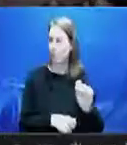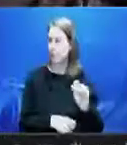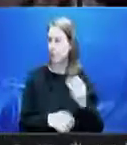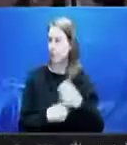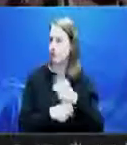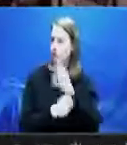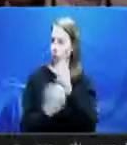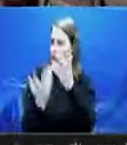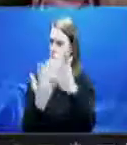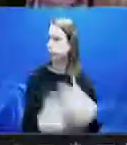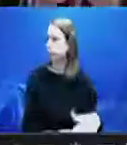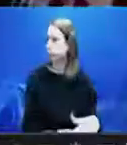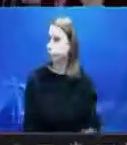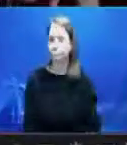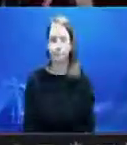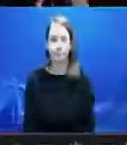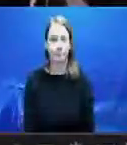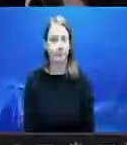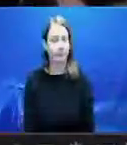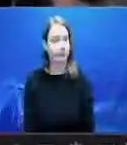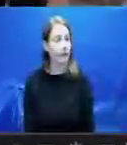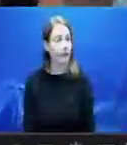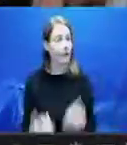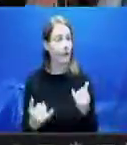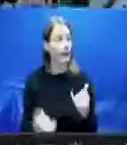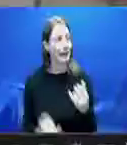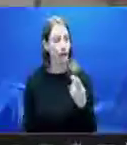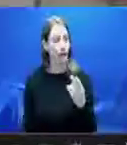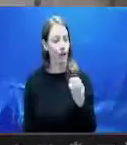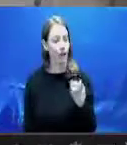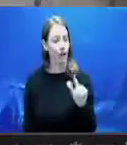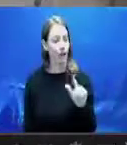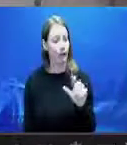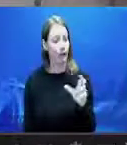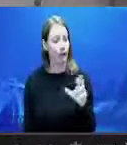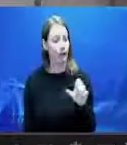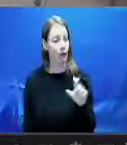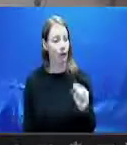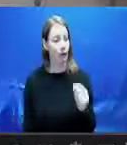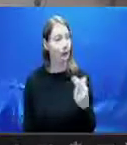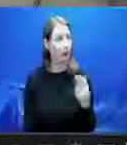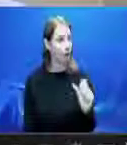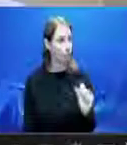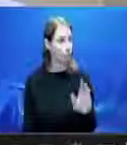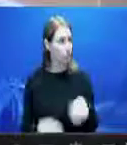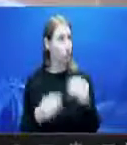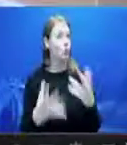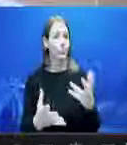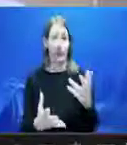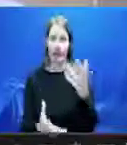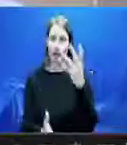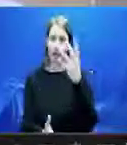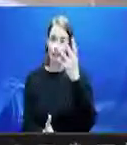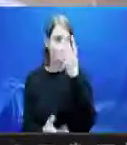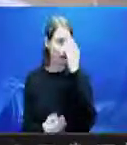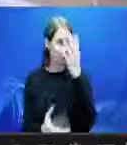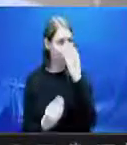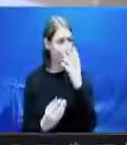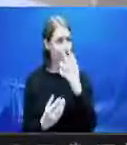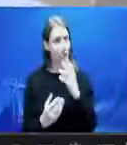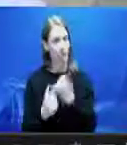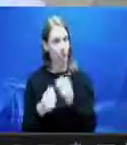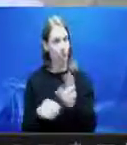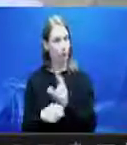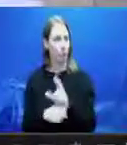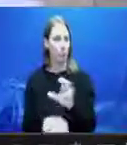providing feedback on the new assessments, which New York State is helping design. Experts say the new tests will look a lot different. They will be given